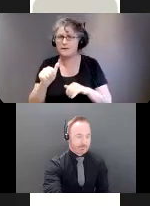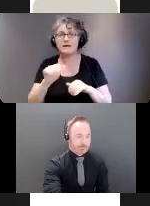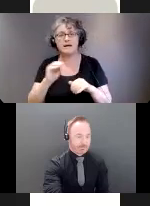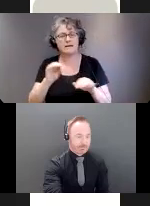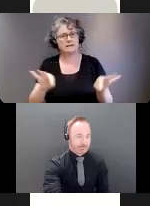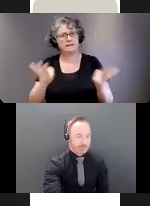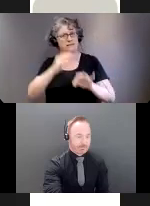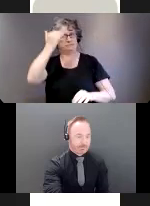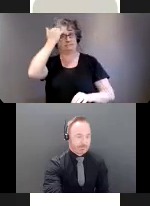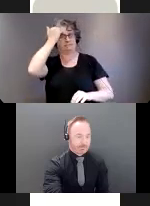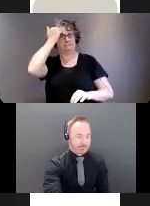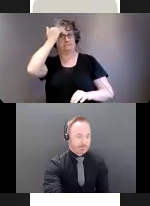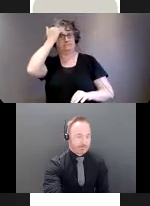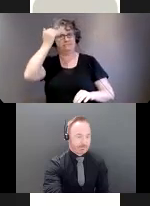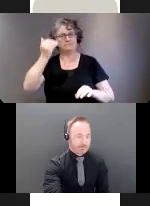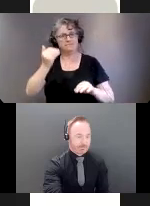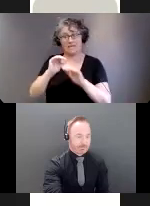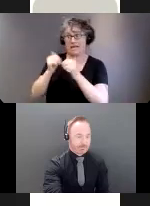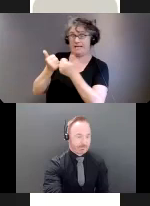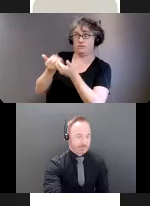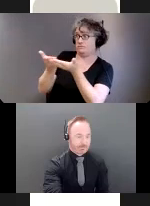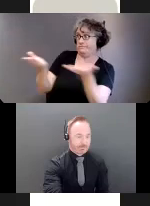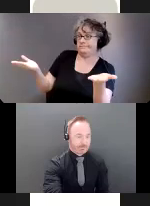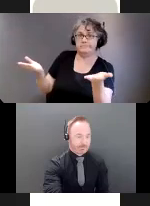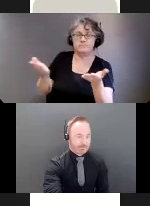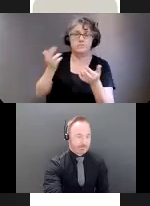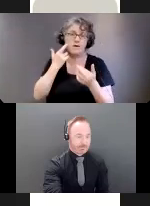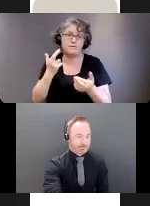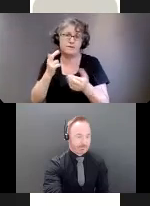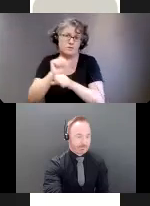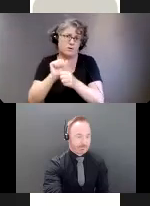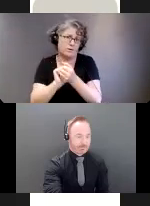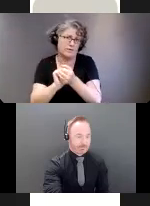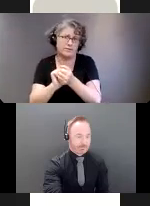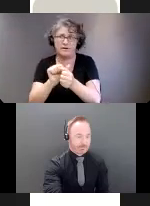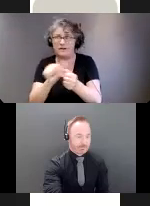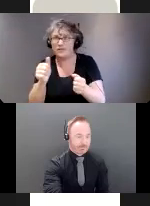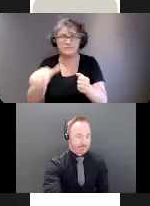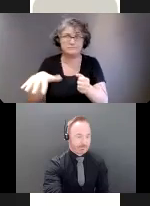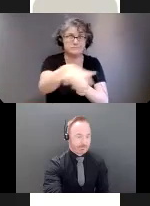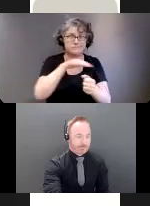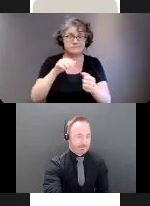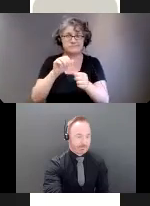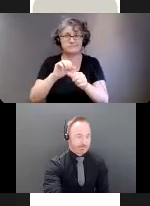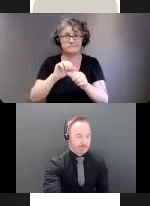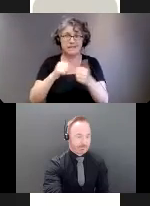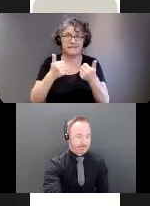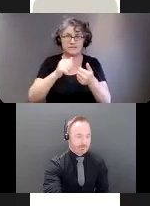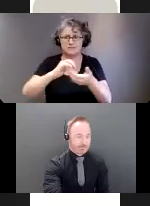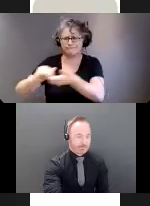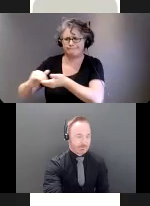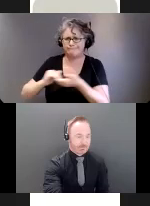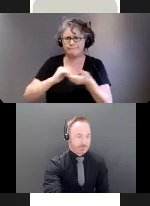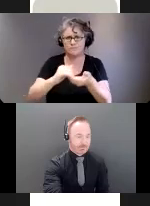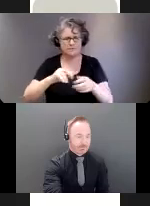have an agency that is hopefully working together with other agencies to determine what is the